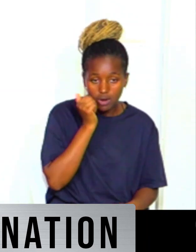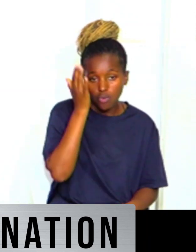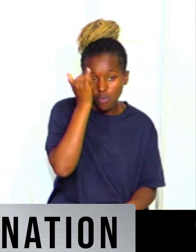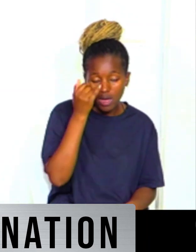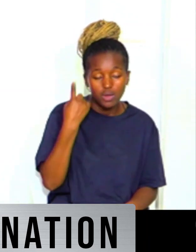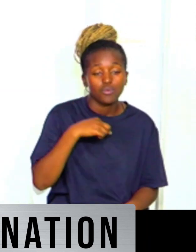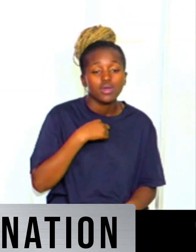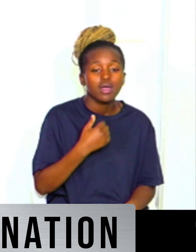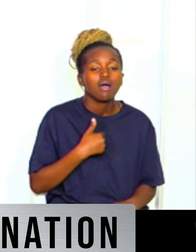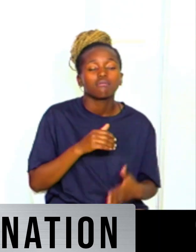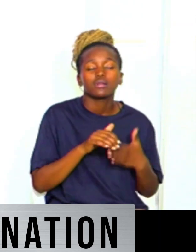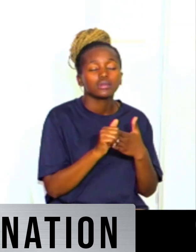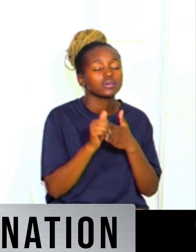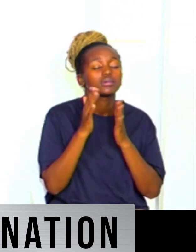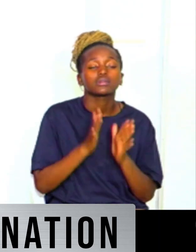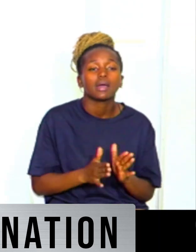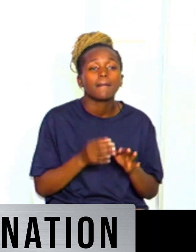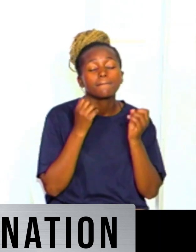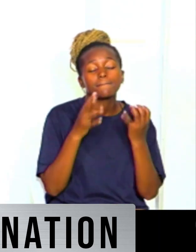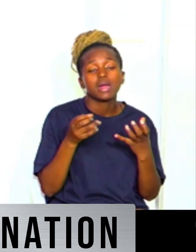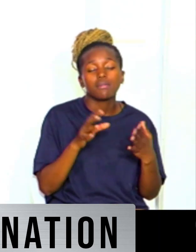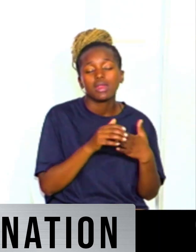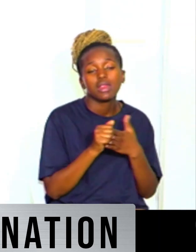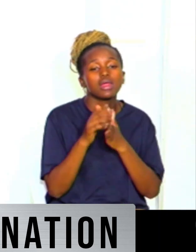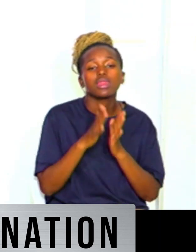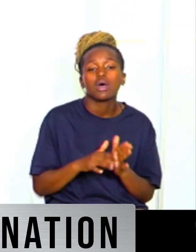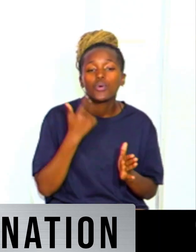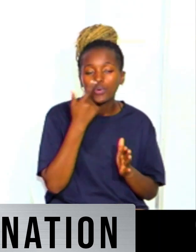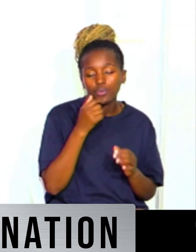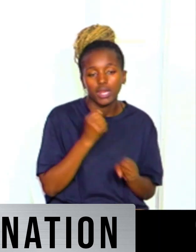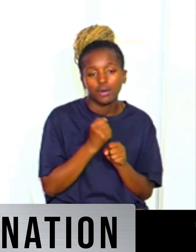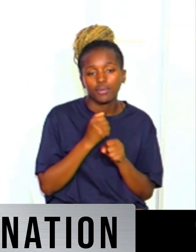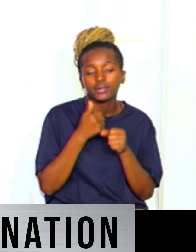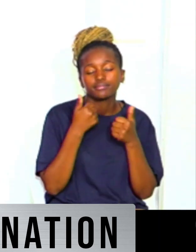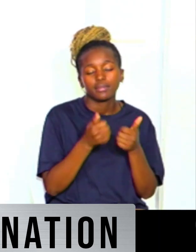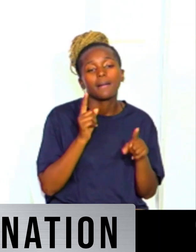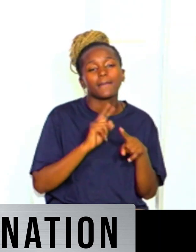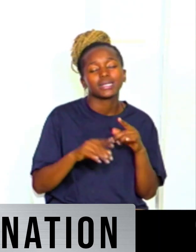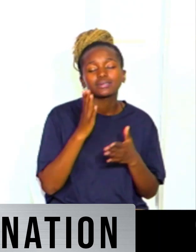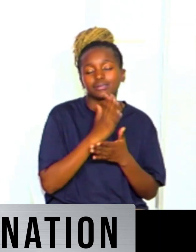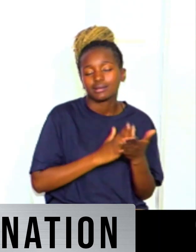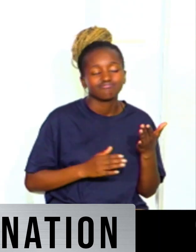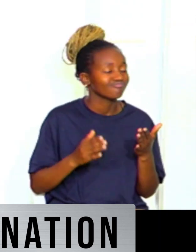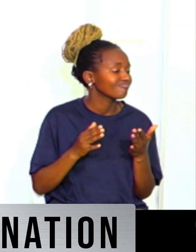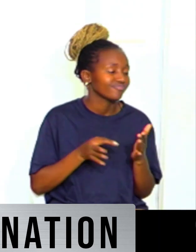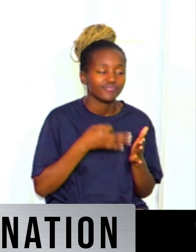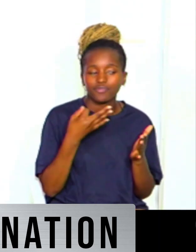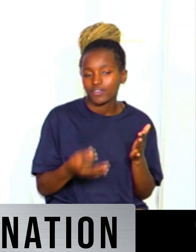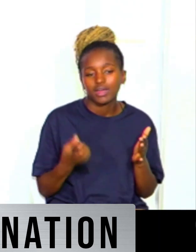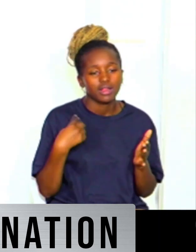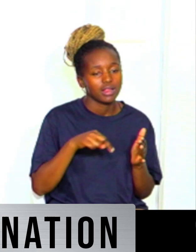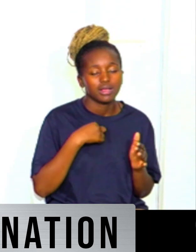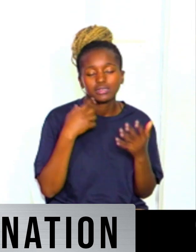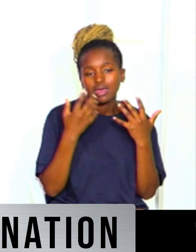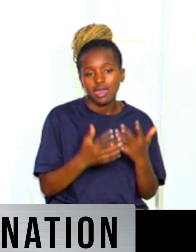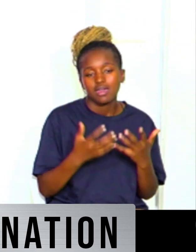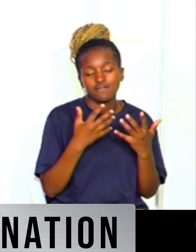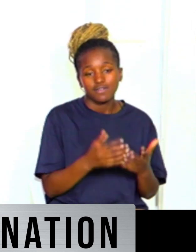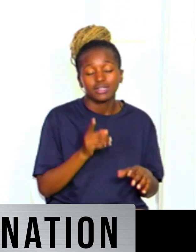leaders wengi, but there are some that are doing amazing job. But kuna wengine wenye wanatuangusha. Kuna wengine hata hawajaongea kwa